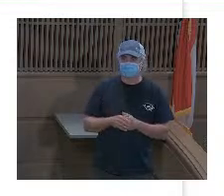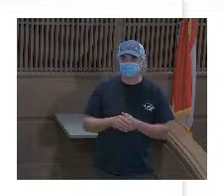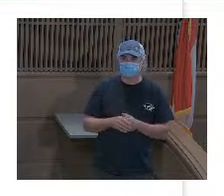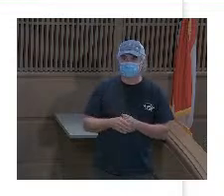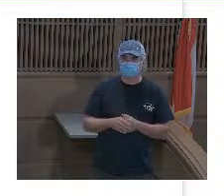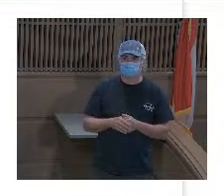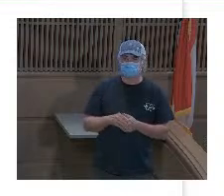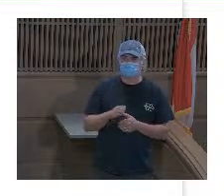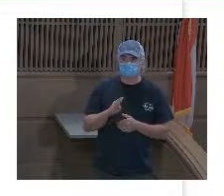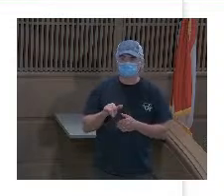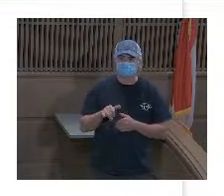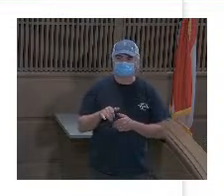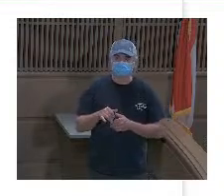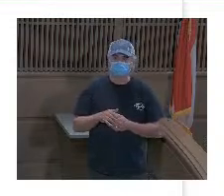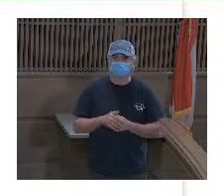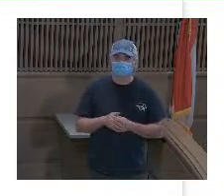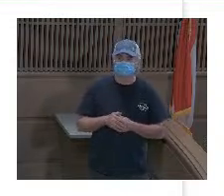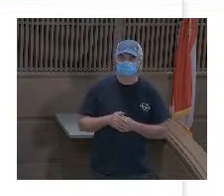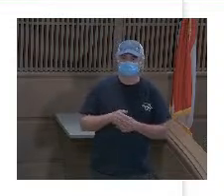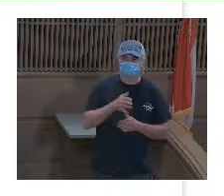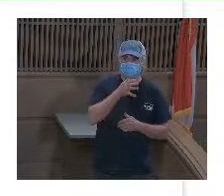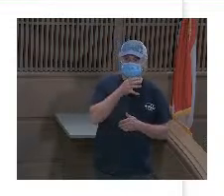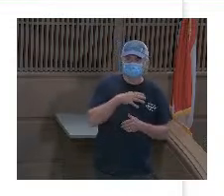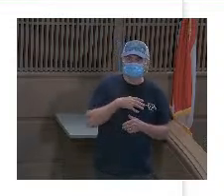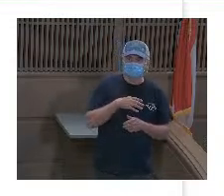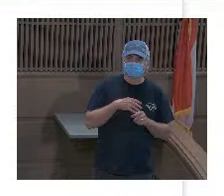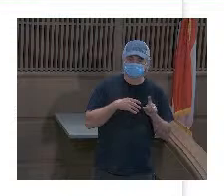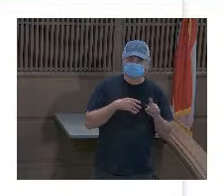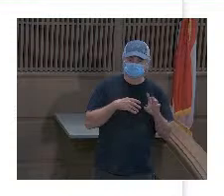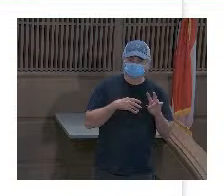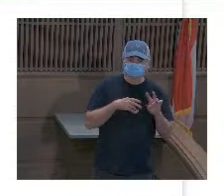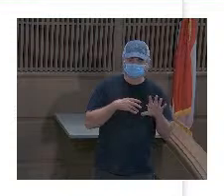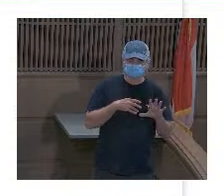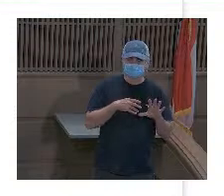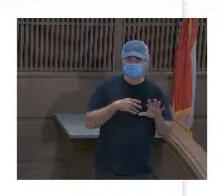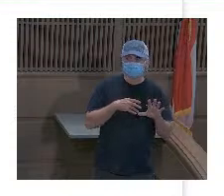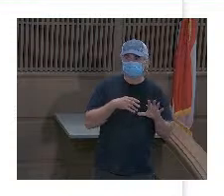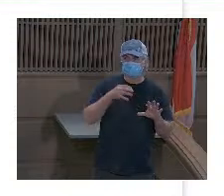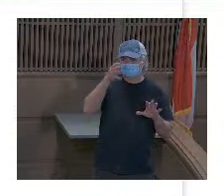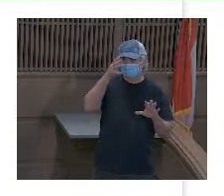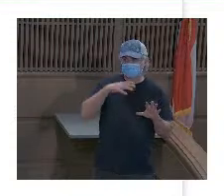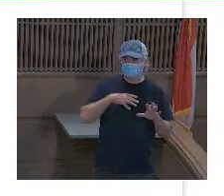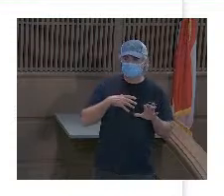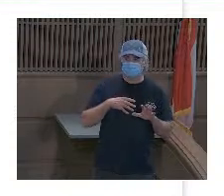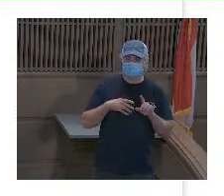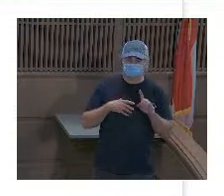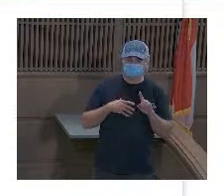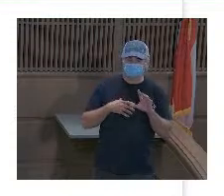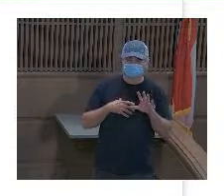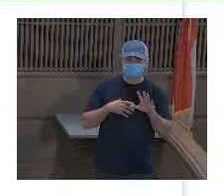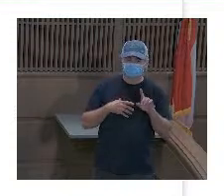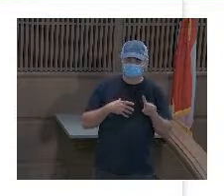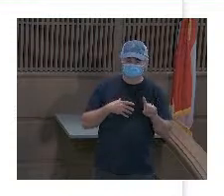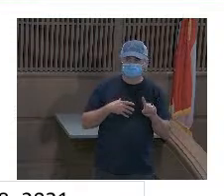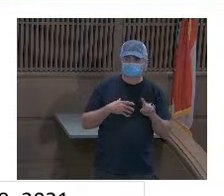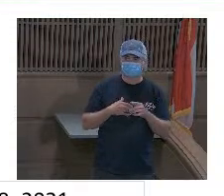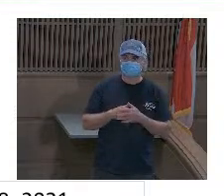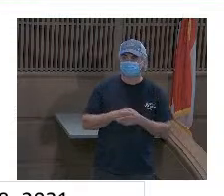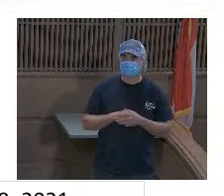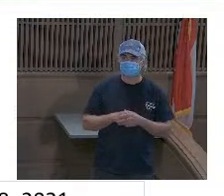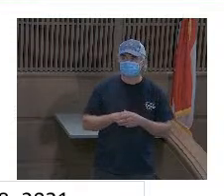By gender, we have a total of 175 females. We have 151 males.